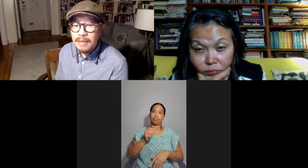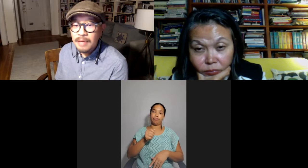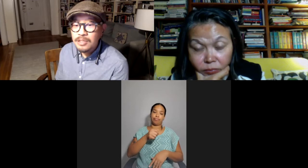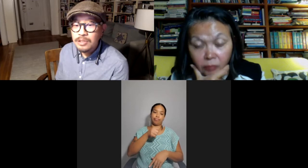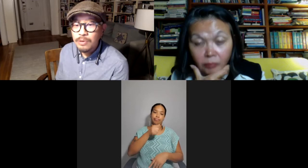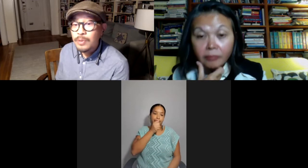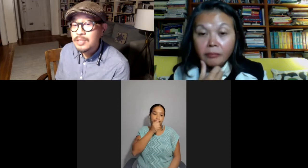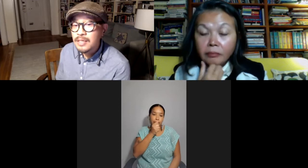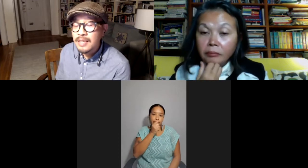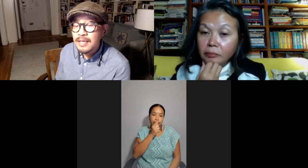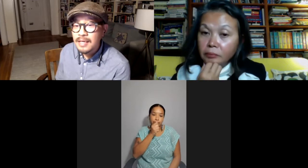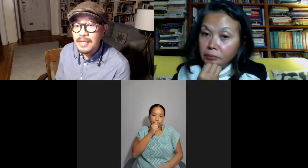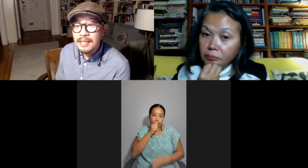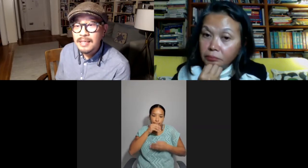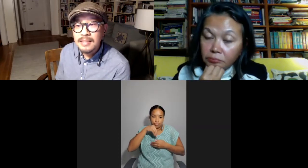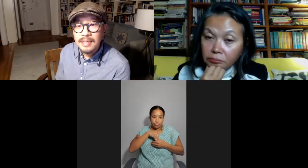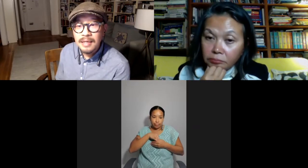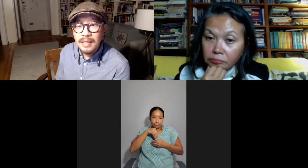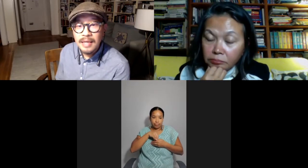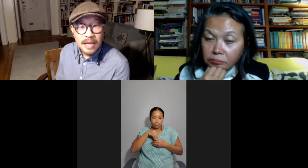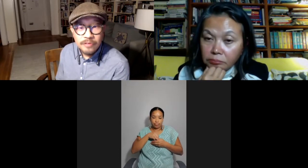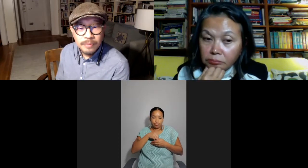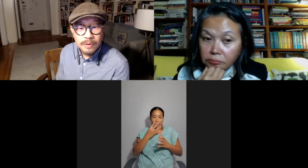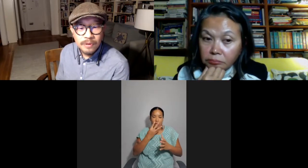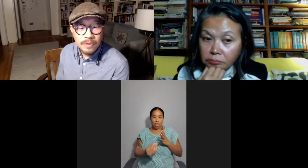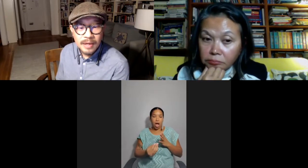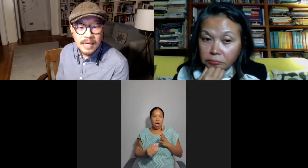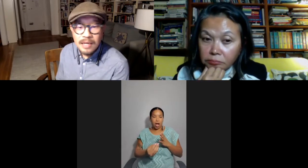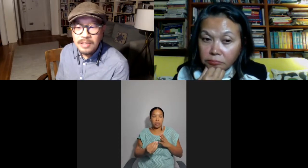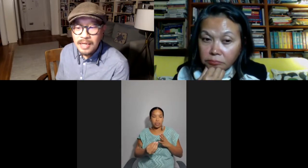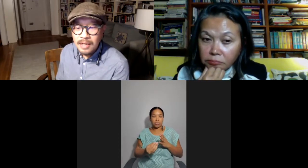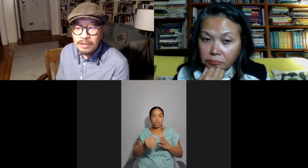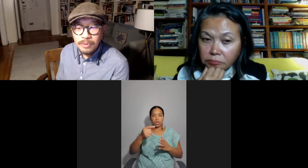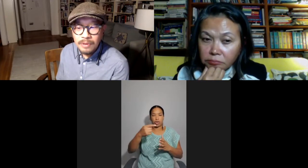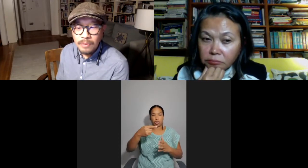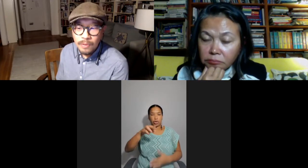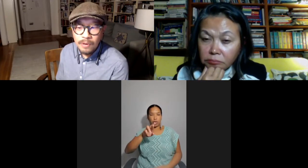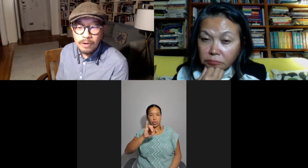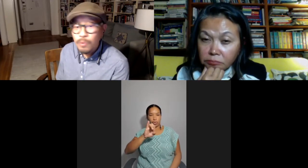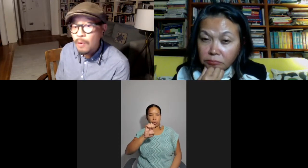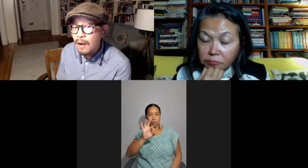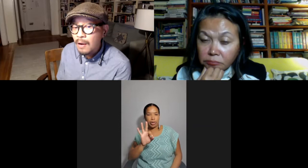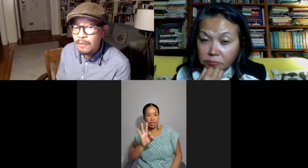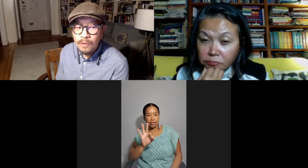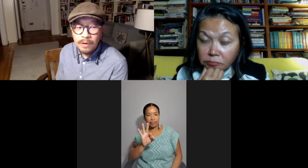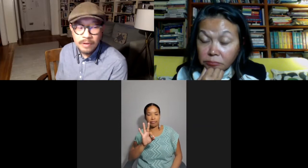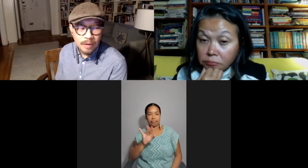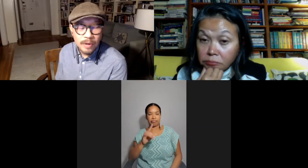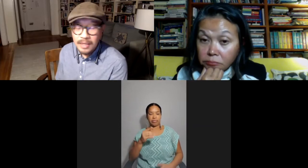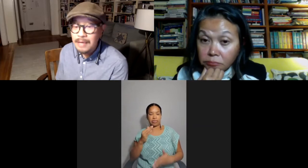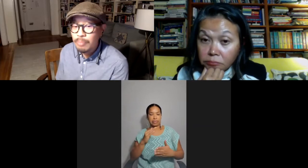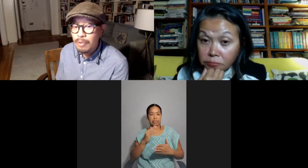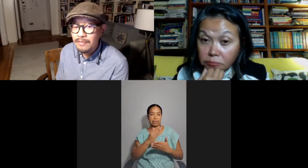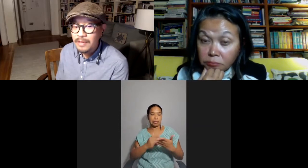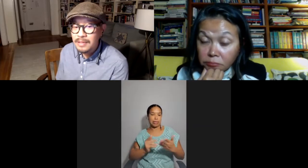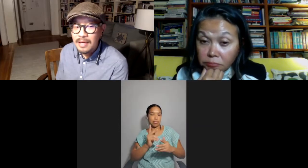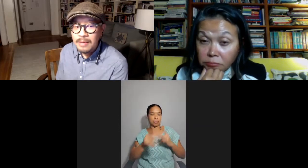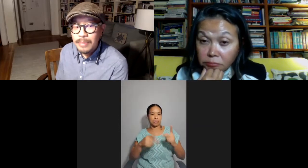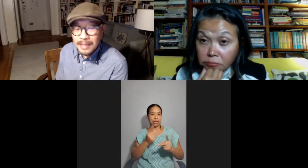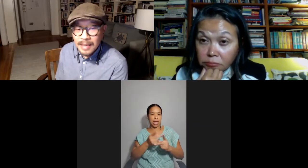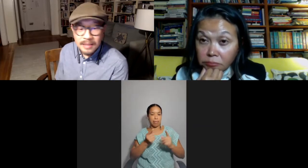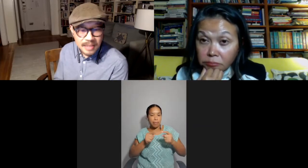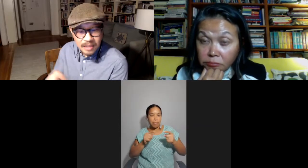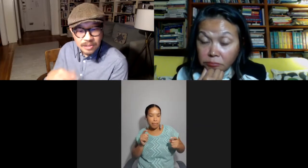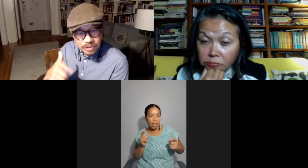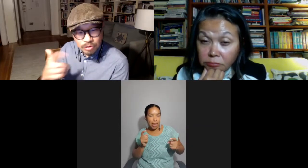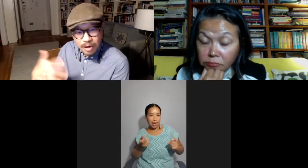but some issue which is ineffable or inarticulable or raw, or they want to keep private.